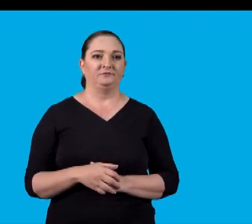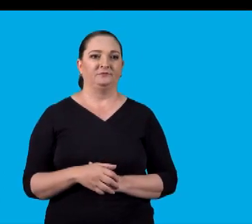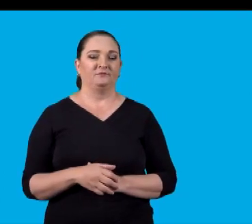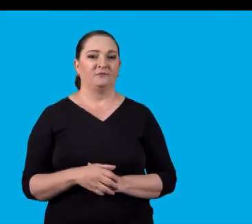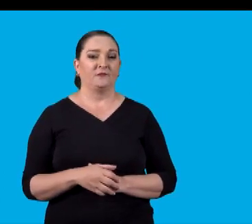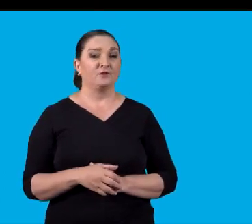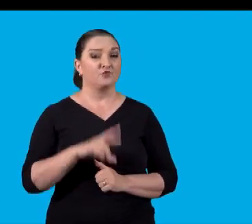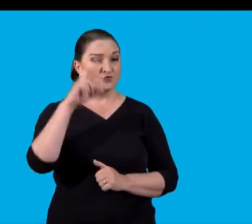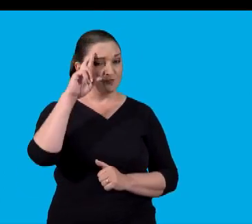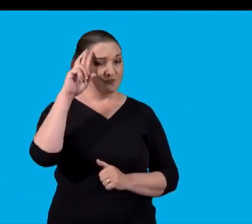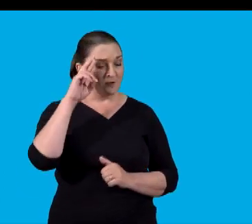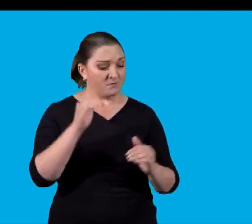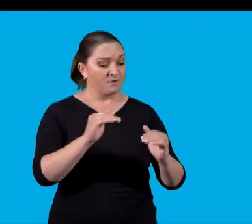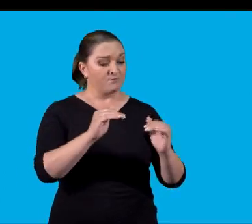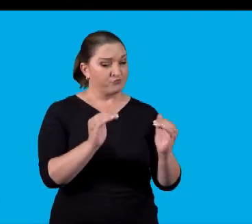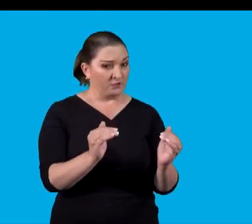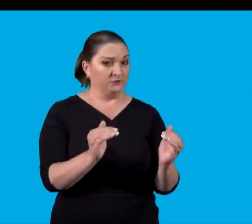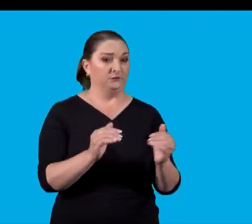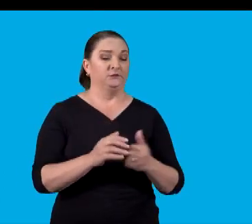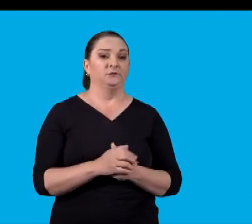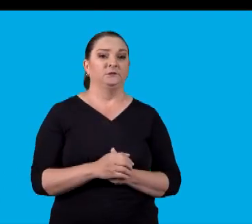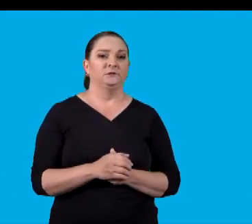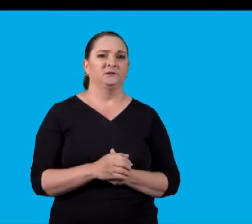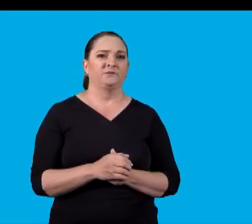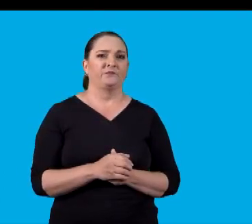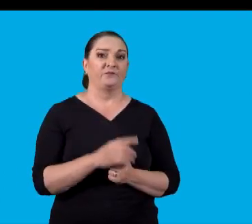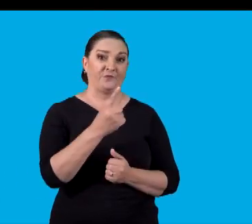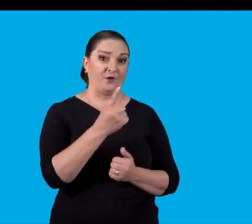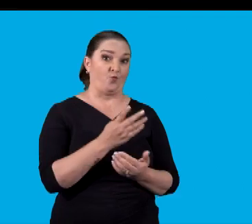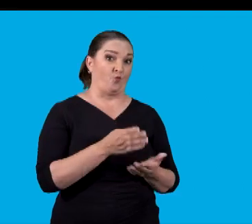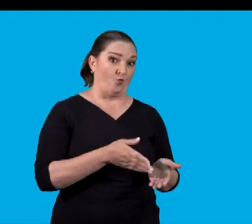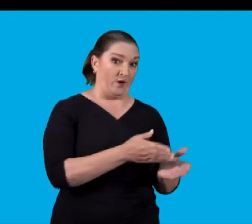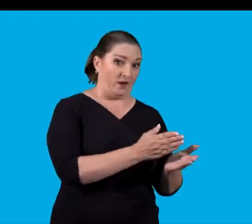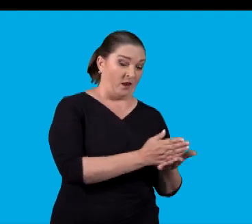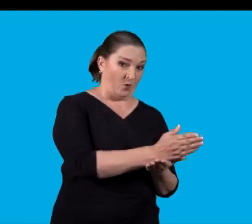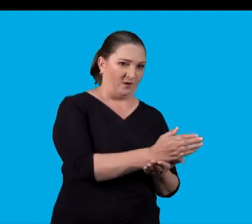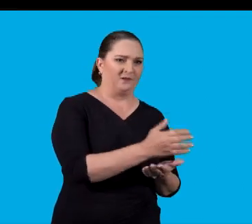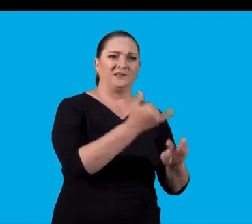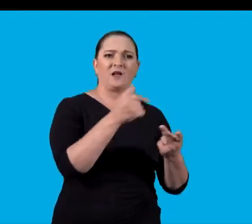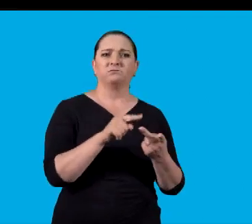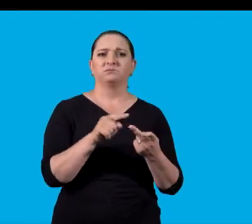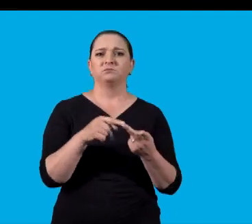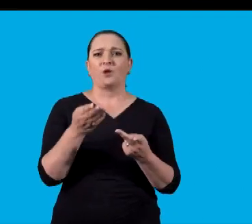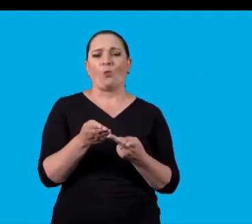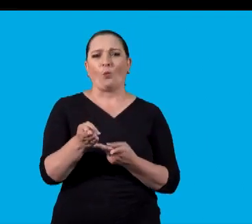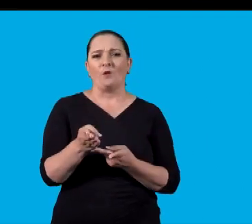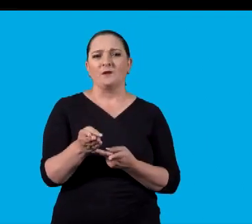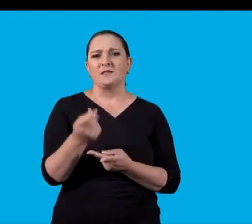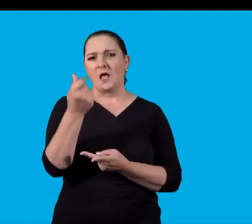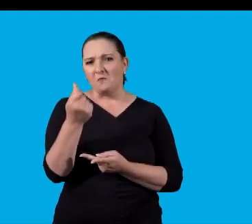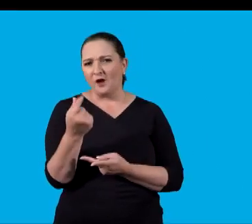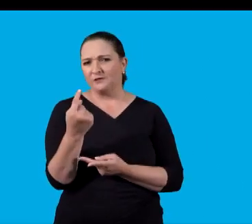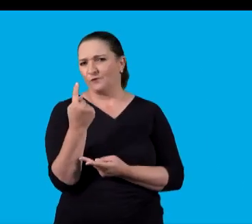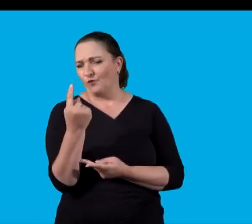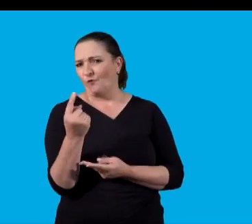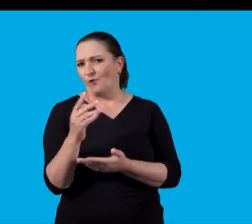be in brackets. Okay, the second way was for you to get the price per share, which in any